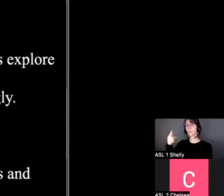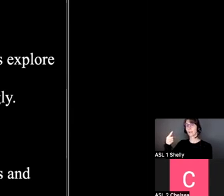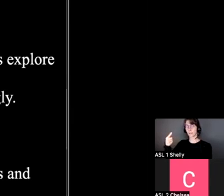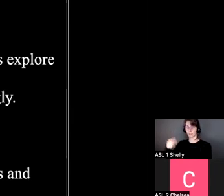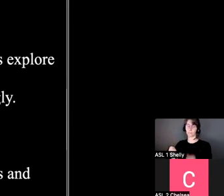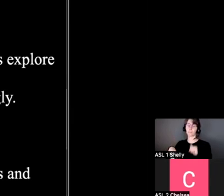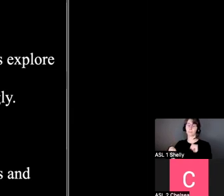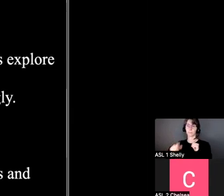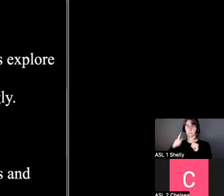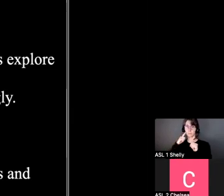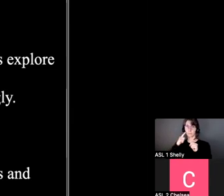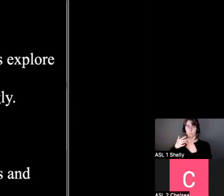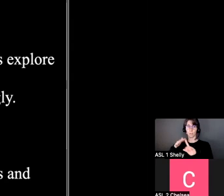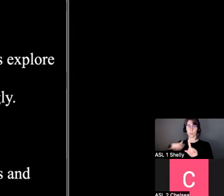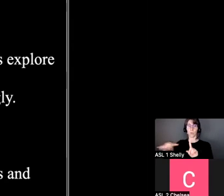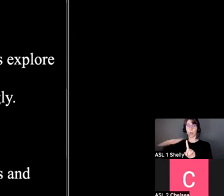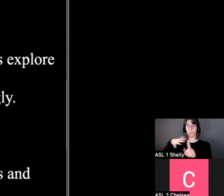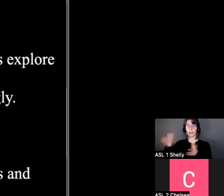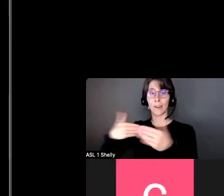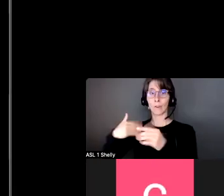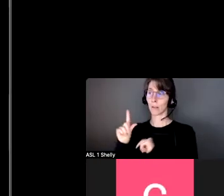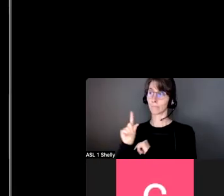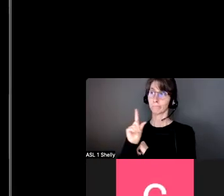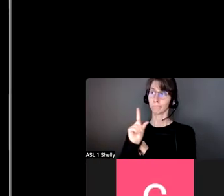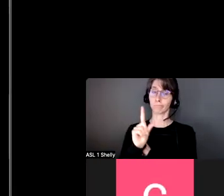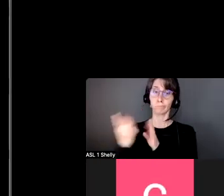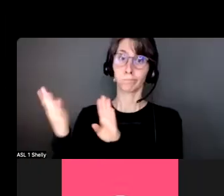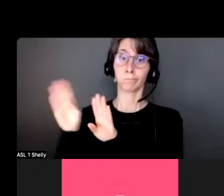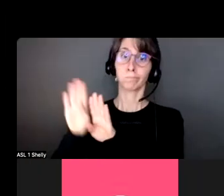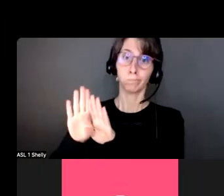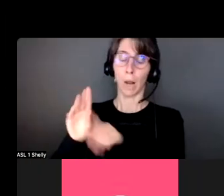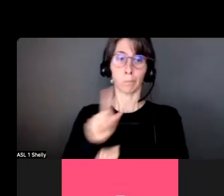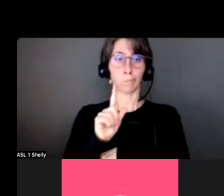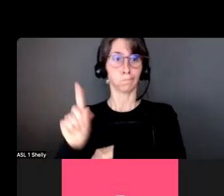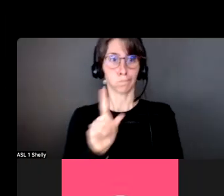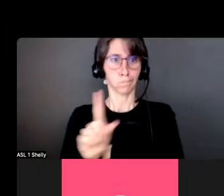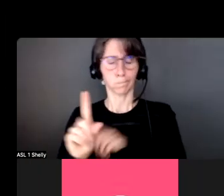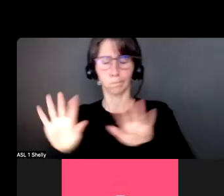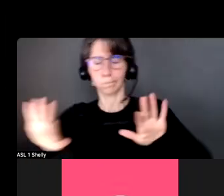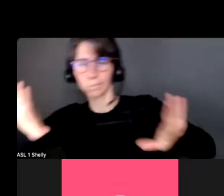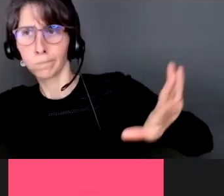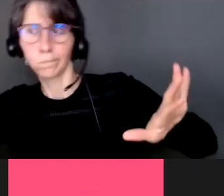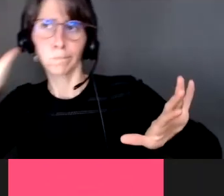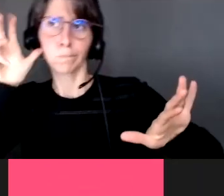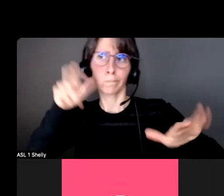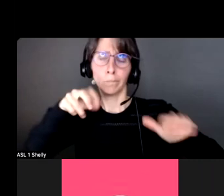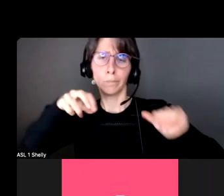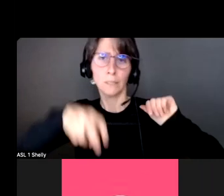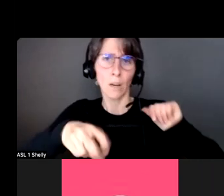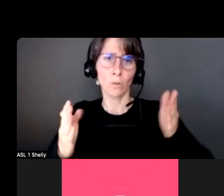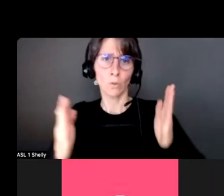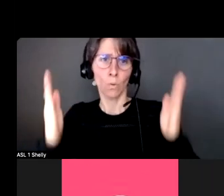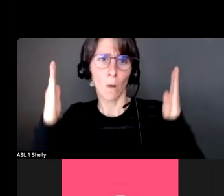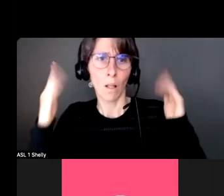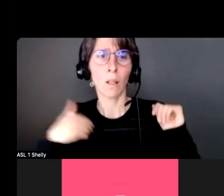Leaving the common area behind and shutting the door on the din, I bumble along the stairs and wall, stopping to